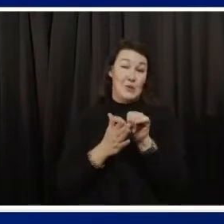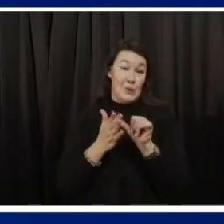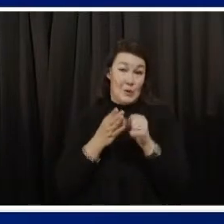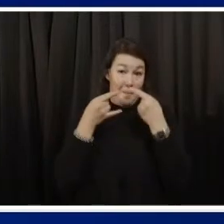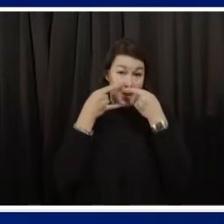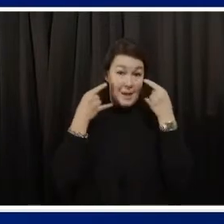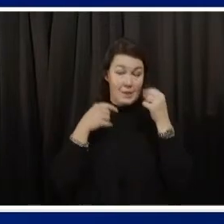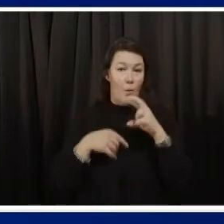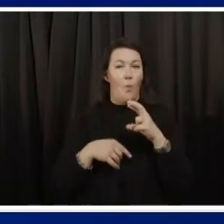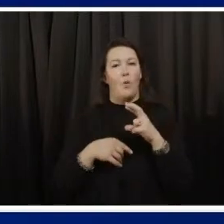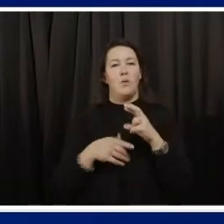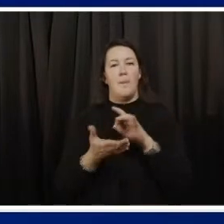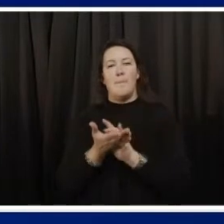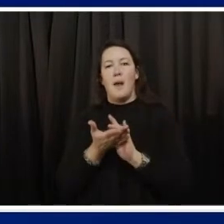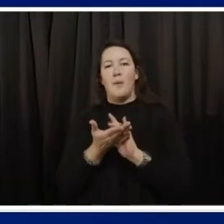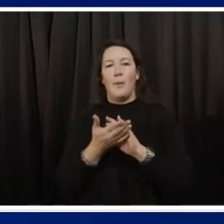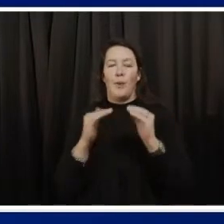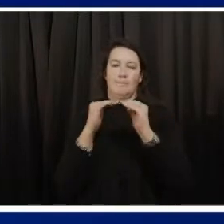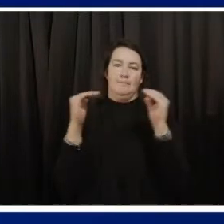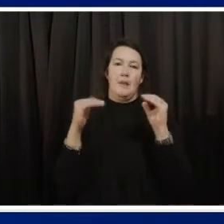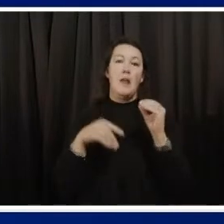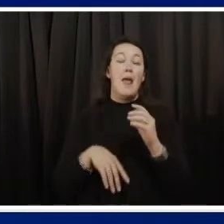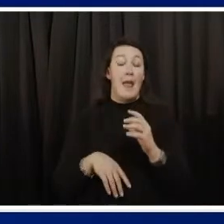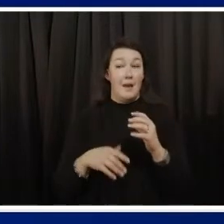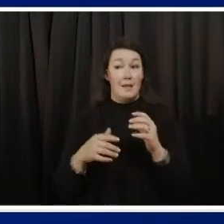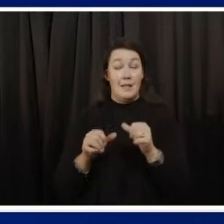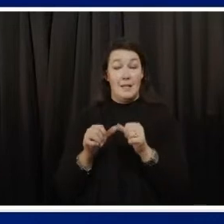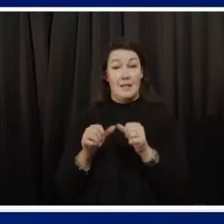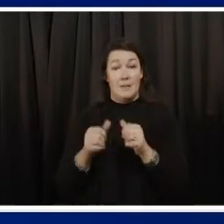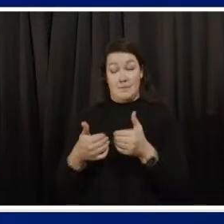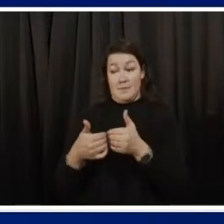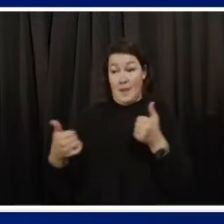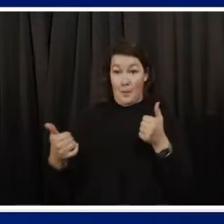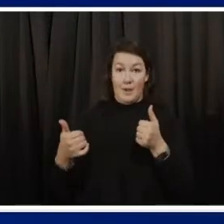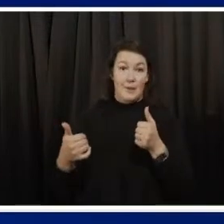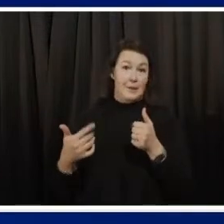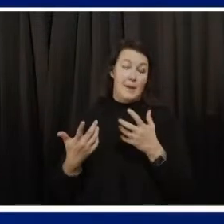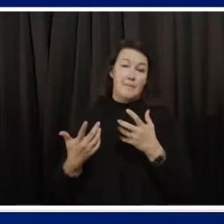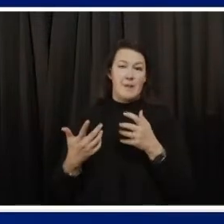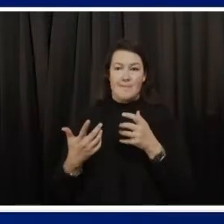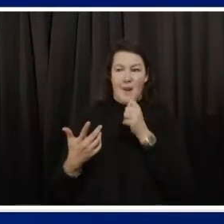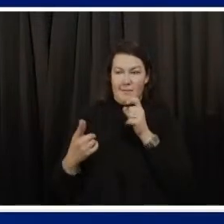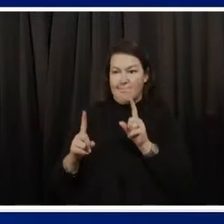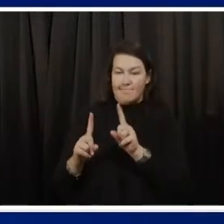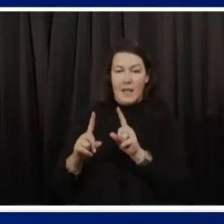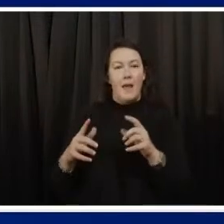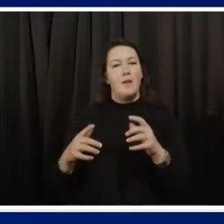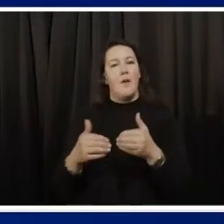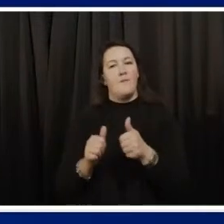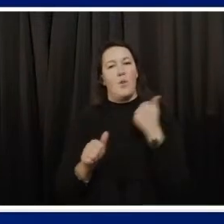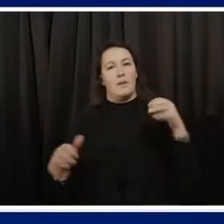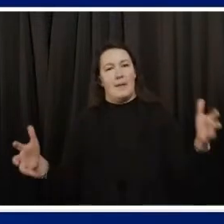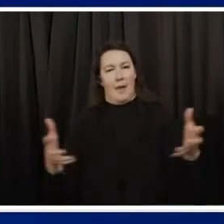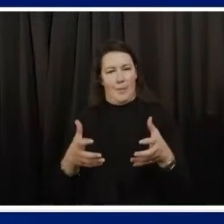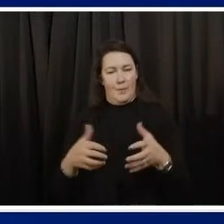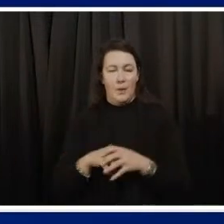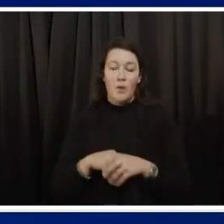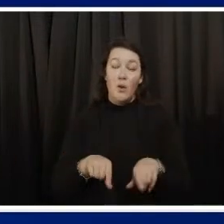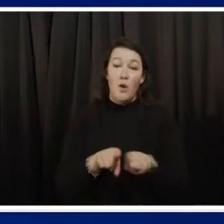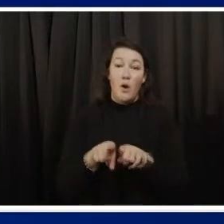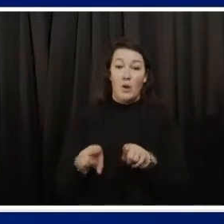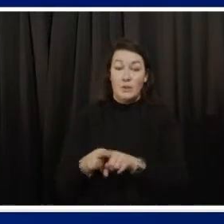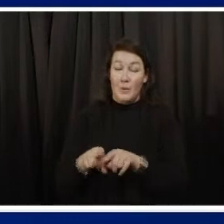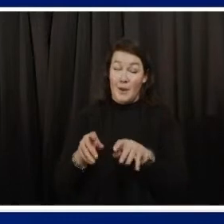limit gatherings, and physically distance. It is also more important than ever to get tested if you have symptoms or you've had an